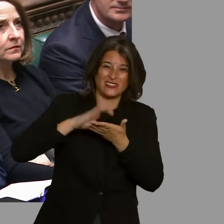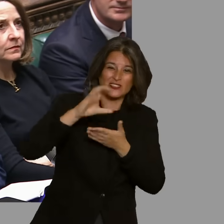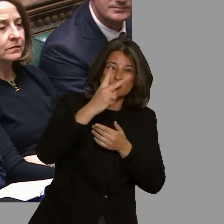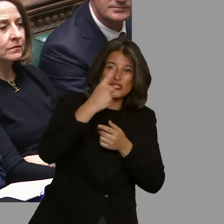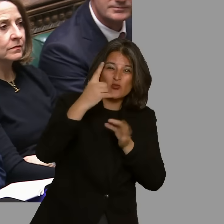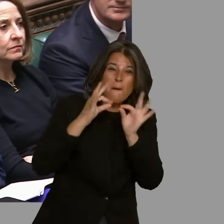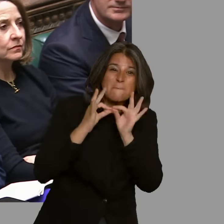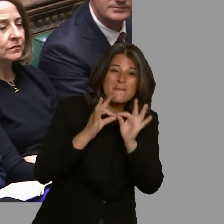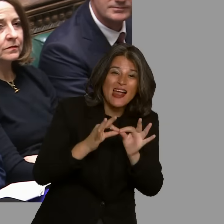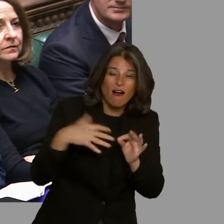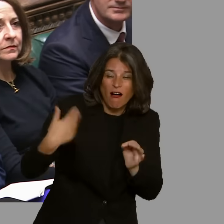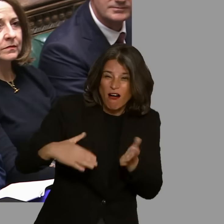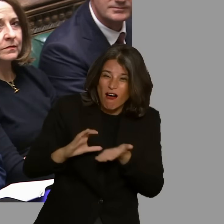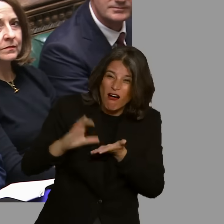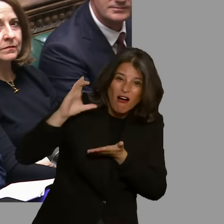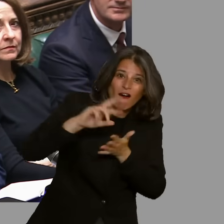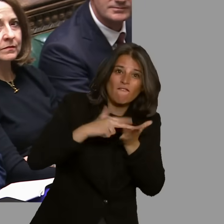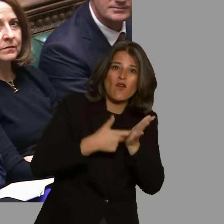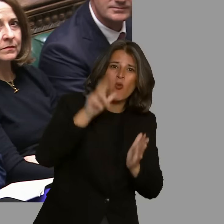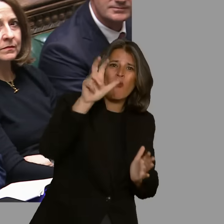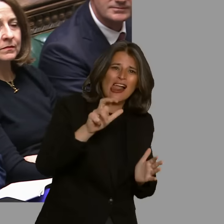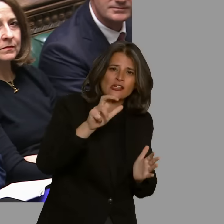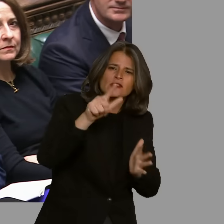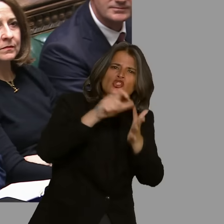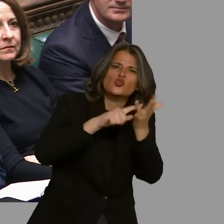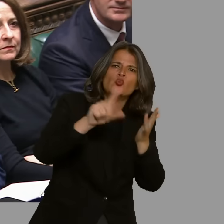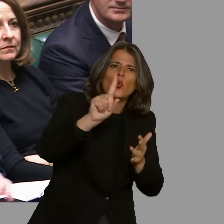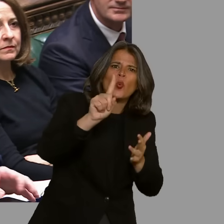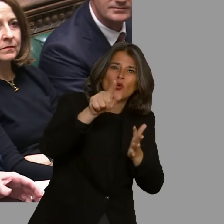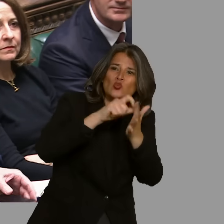showing independence would cost every Welsh person